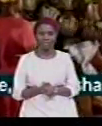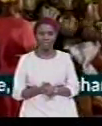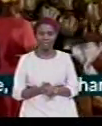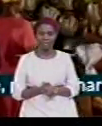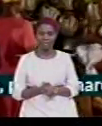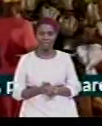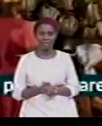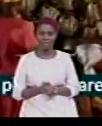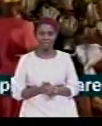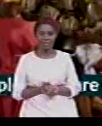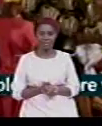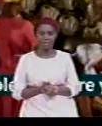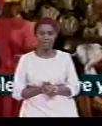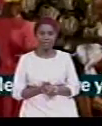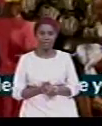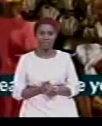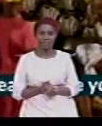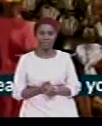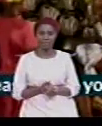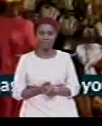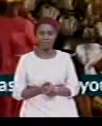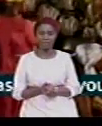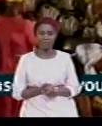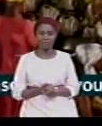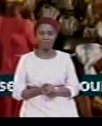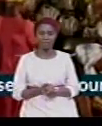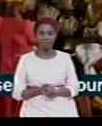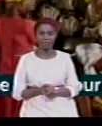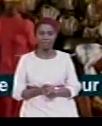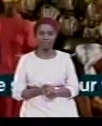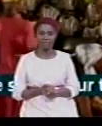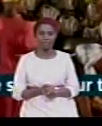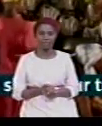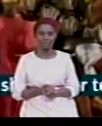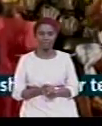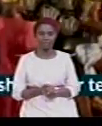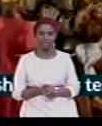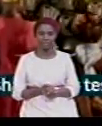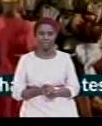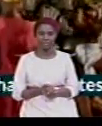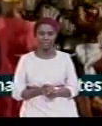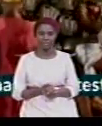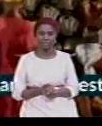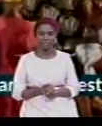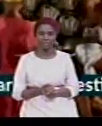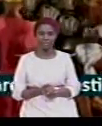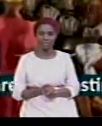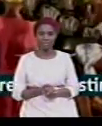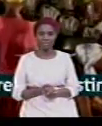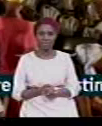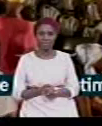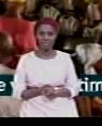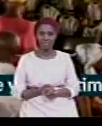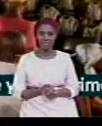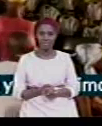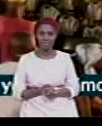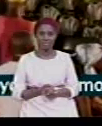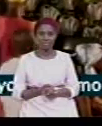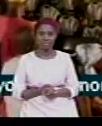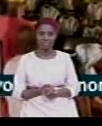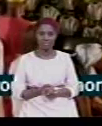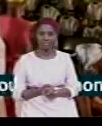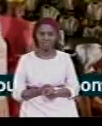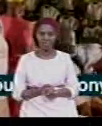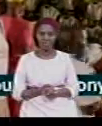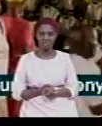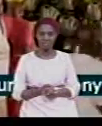afie chwe munu wako yeishie mwase, ewa busumi dumye numu, na wawahututuyo bi, osofu obo mpaye